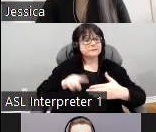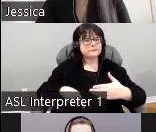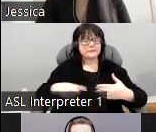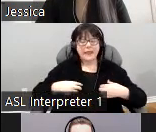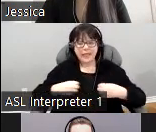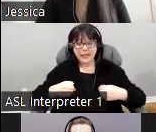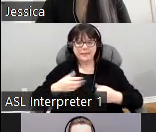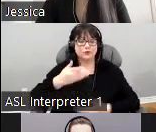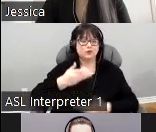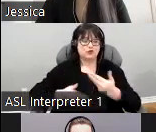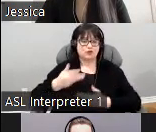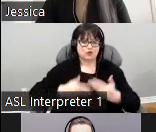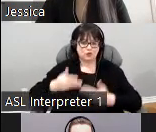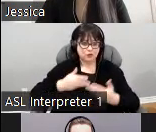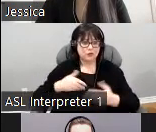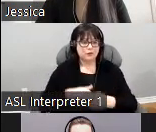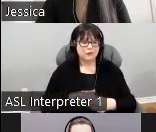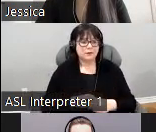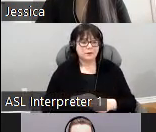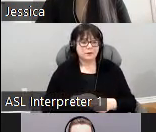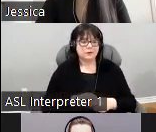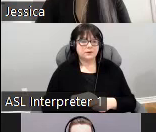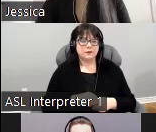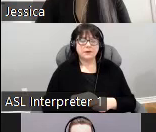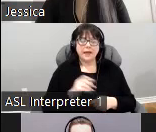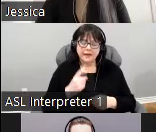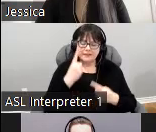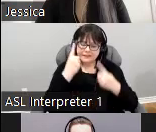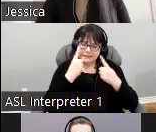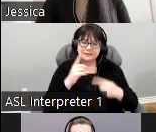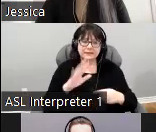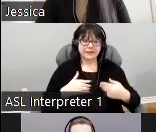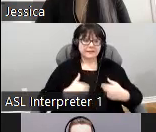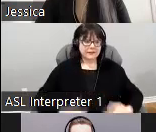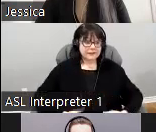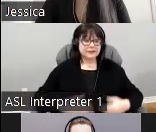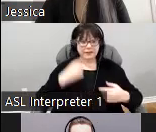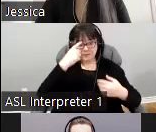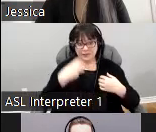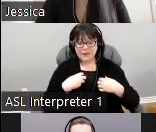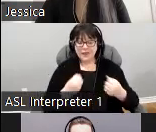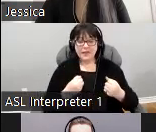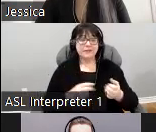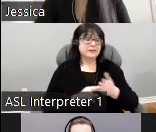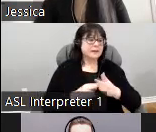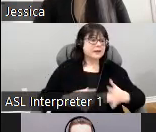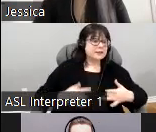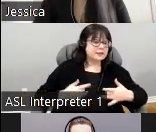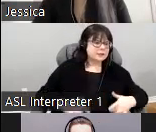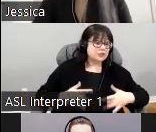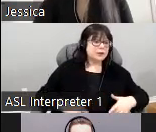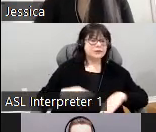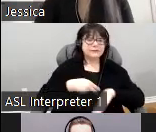talking considering the physical and mental health challenges, whether that is falls, depression, substance use,